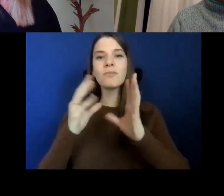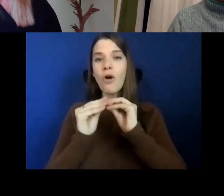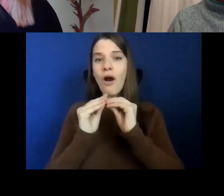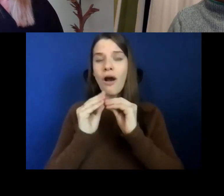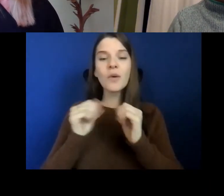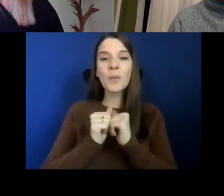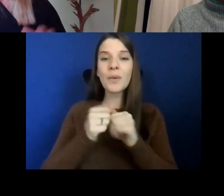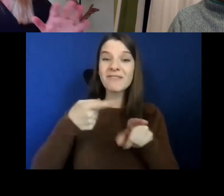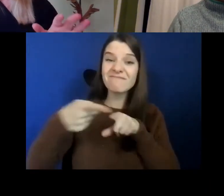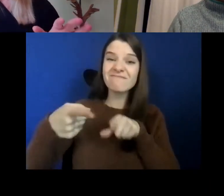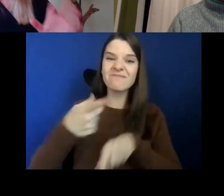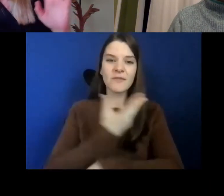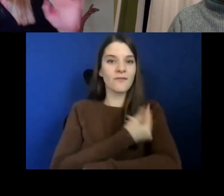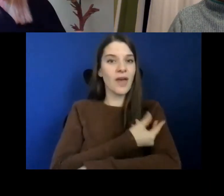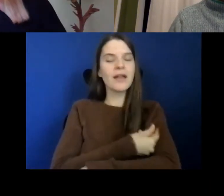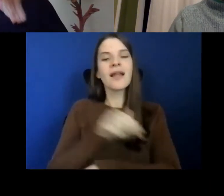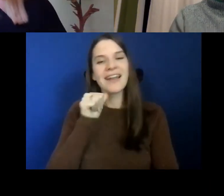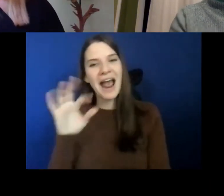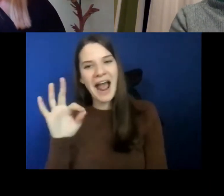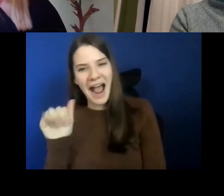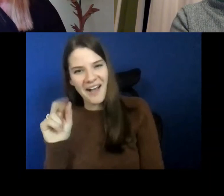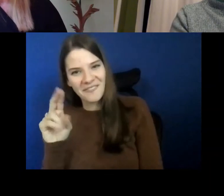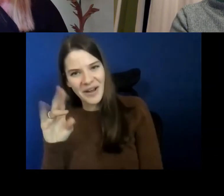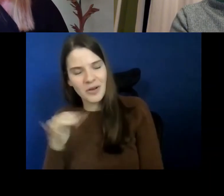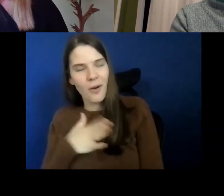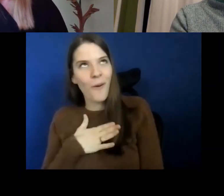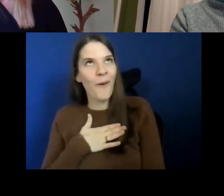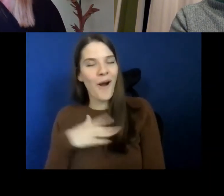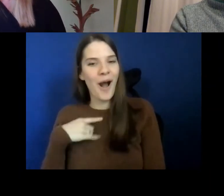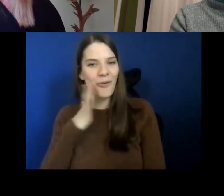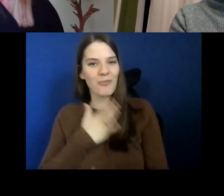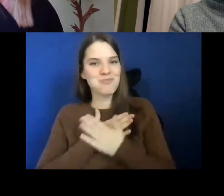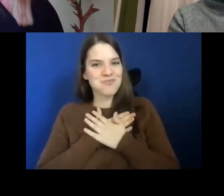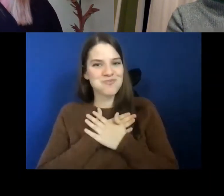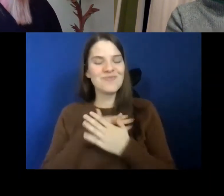vaccine expert, not Fauci. I would have loved to have been on the phone with him.